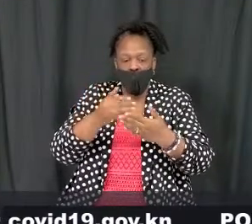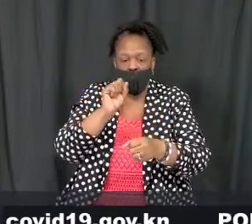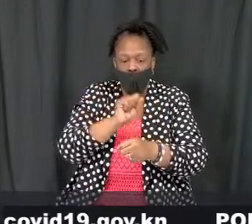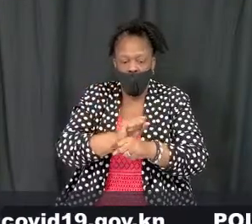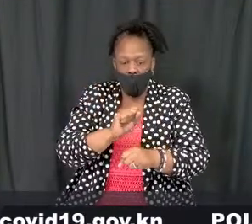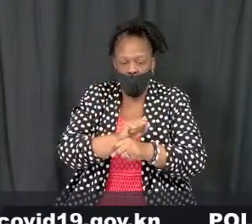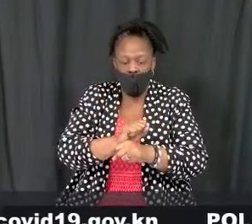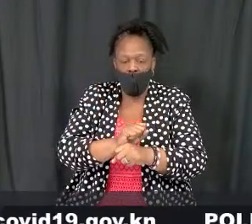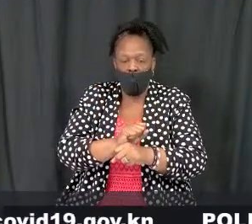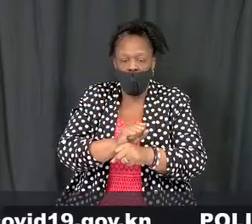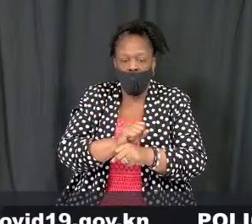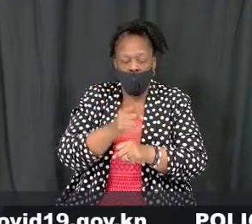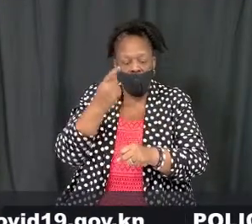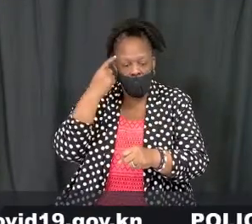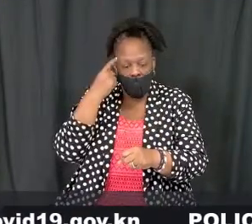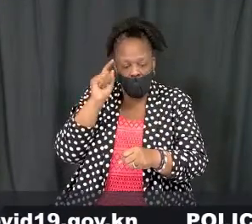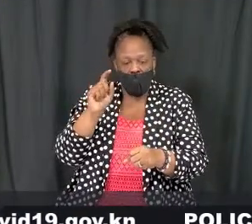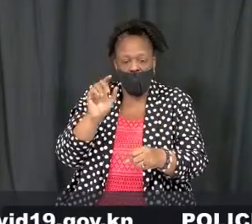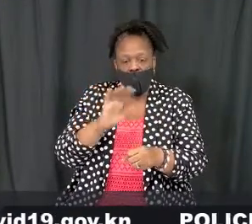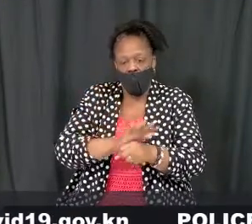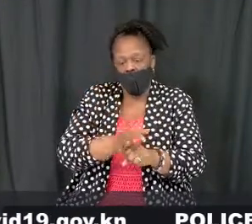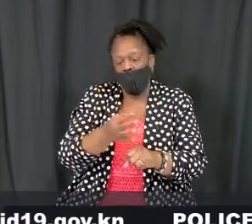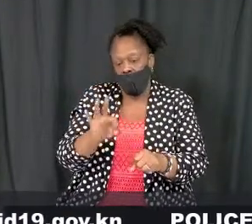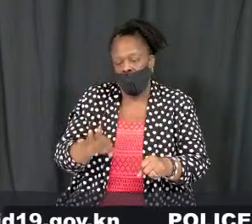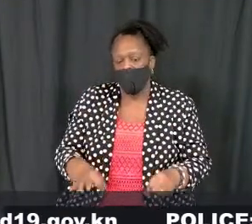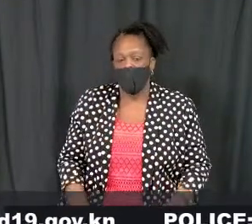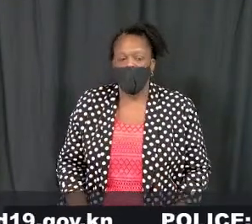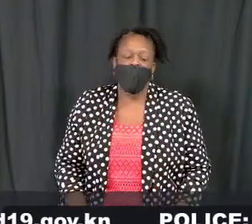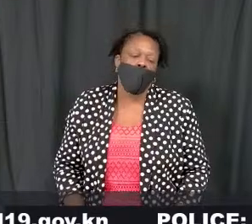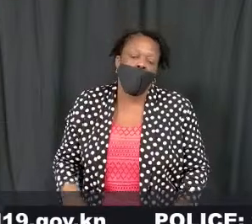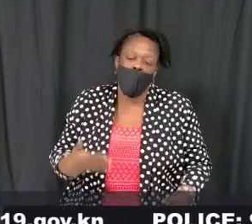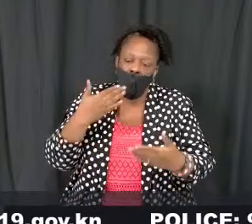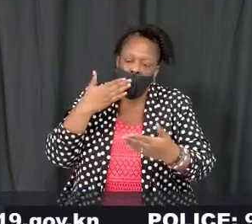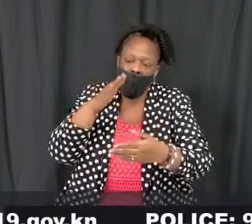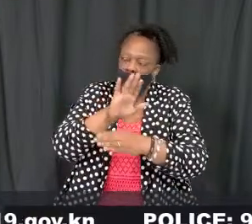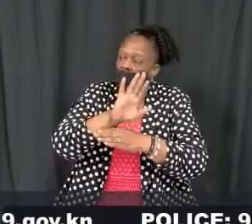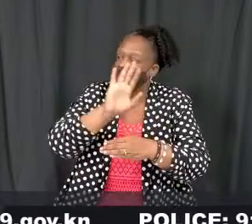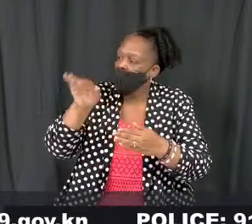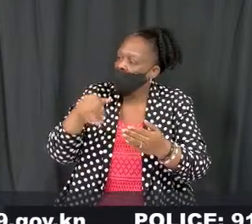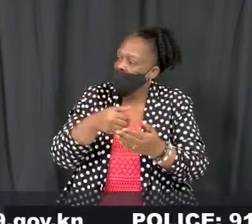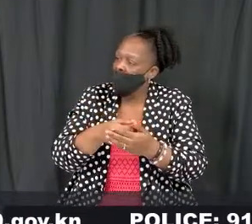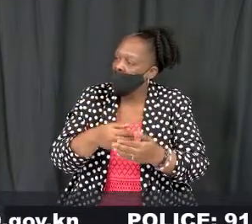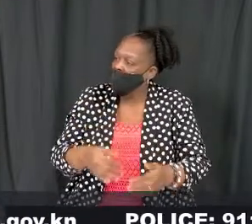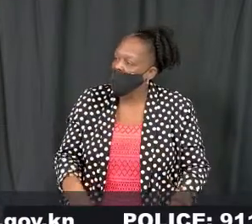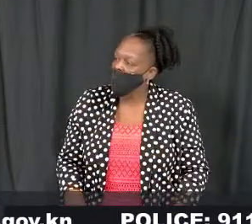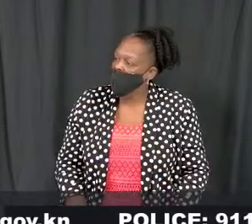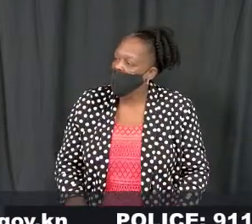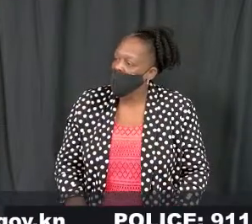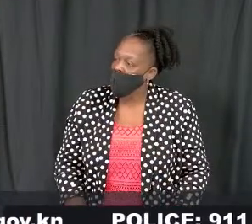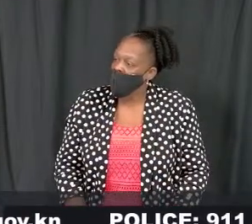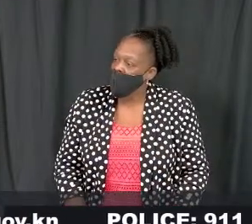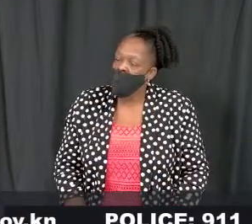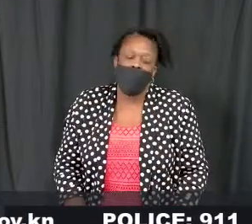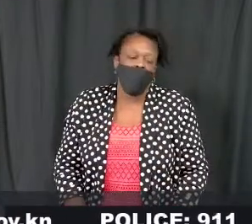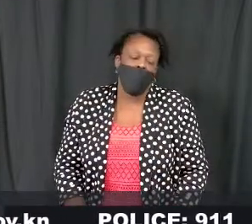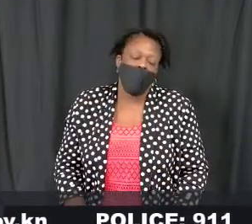Thank you, Mr. Williams, and pleasant good afternoon to all who are watching and listening via